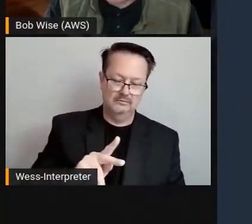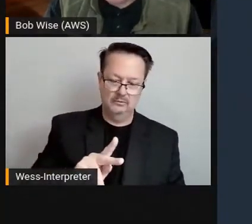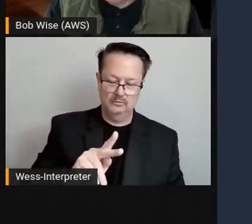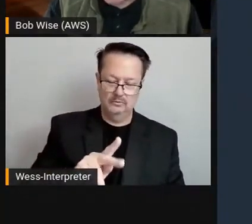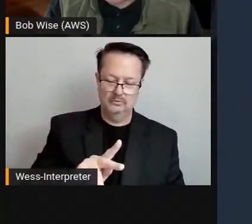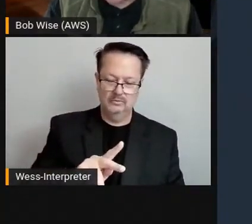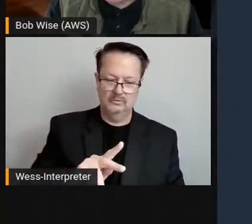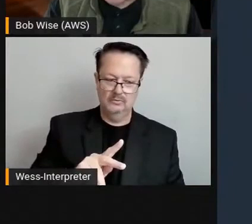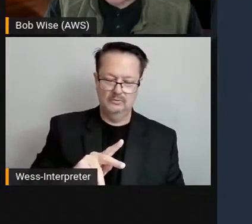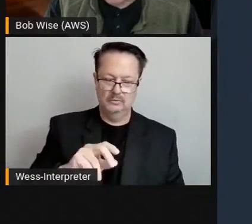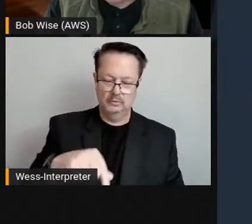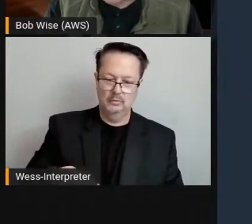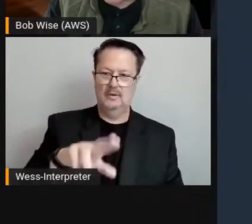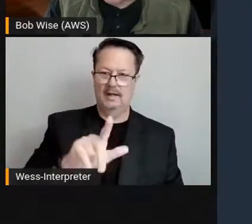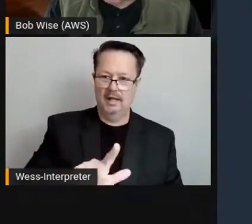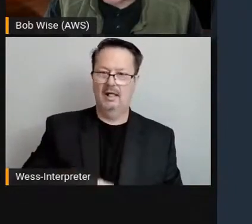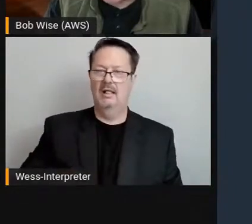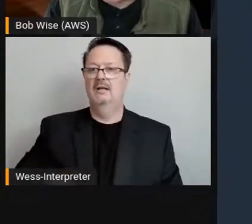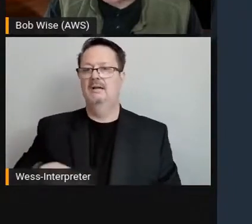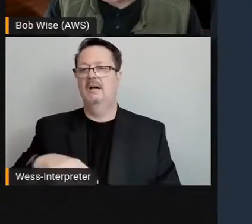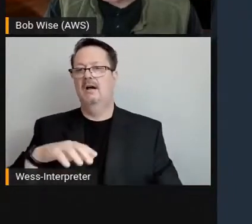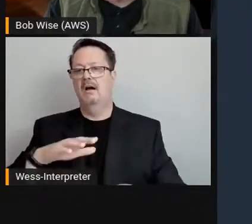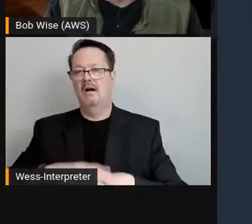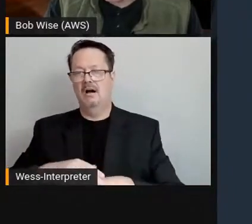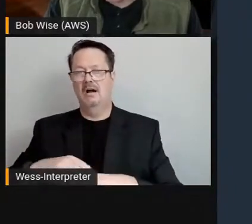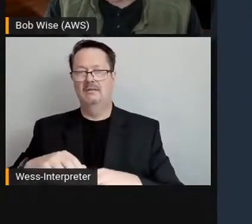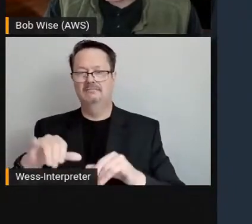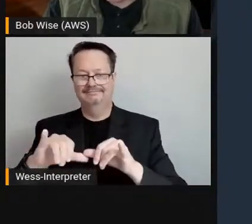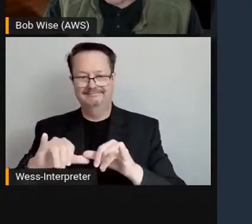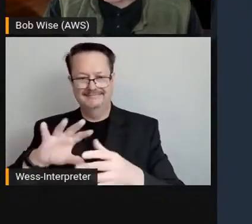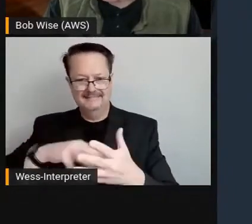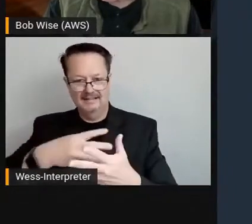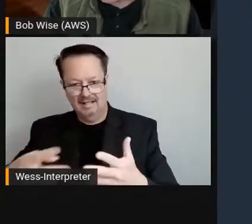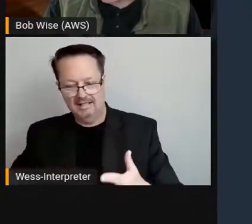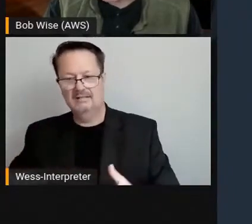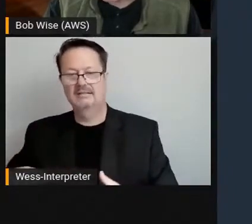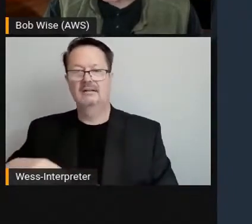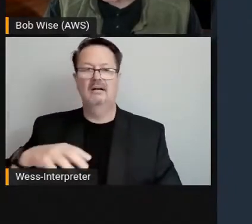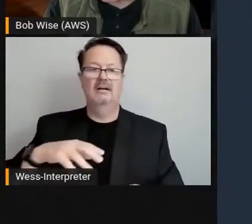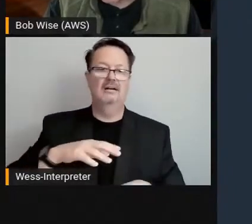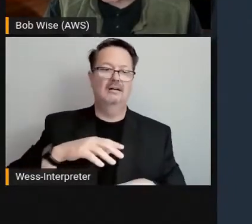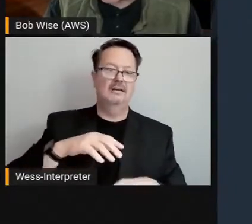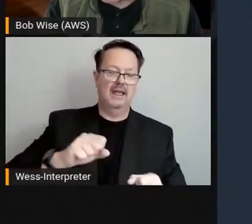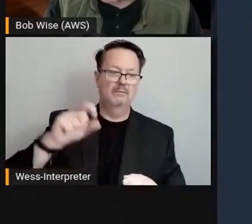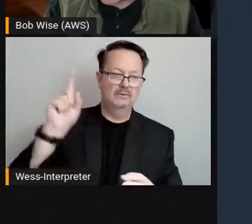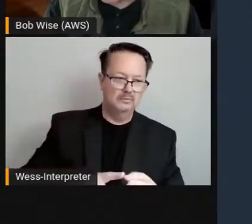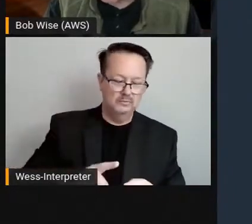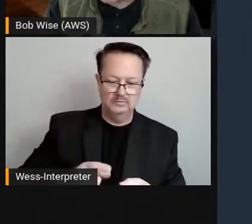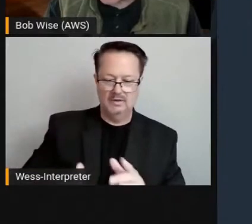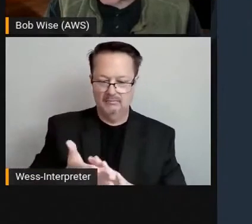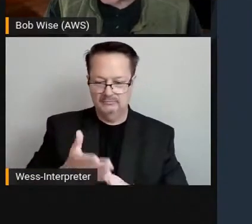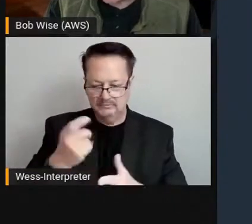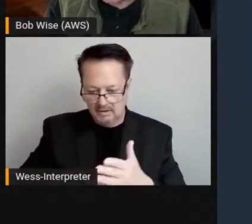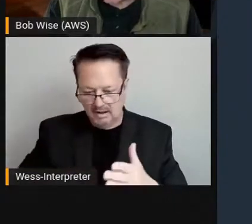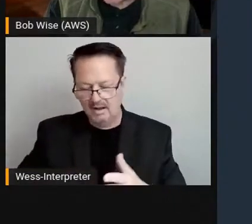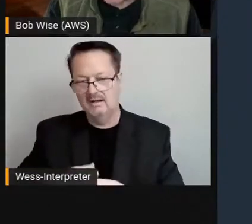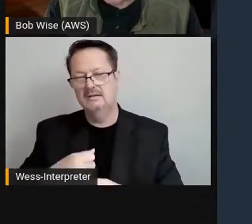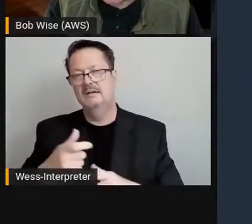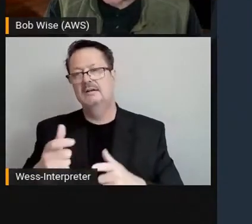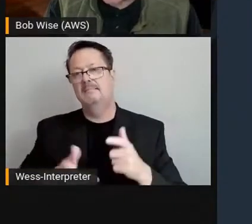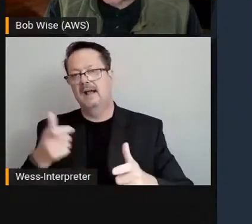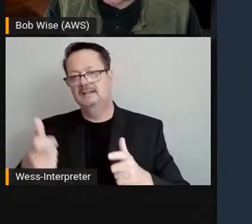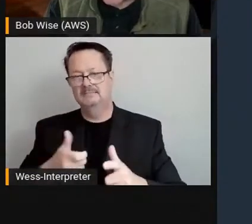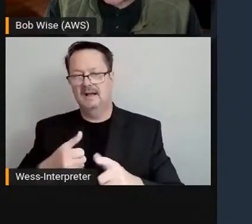it to monitor containers on AWS and on premises, reduce your operational costs, maximize the impact of using AWS